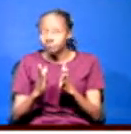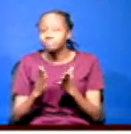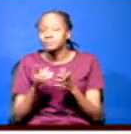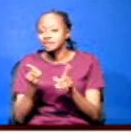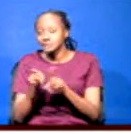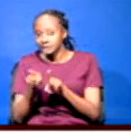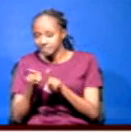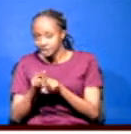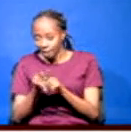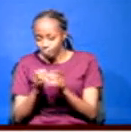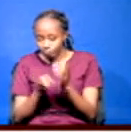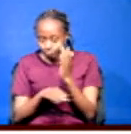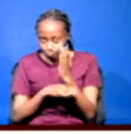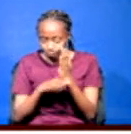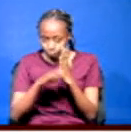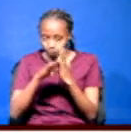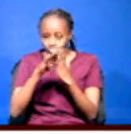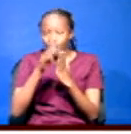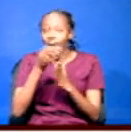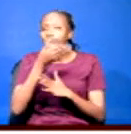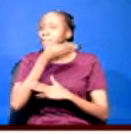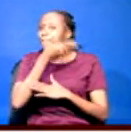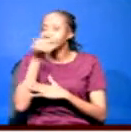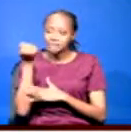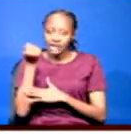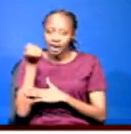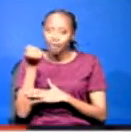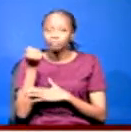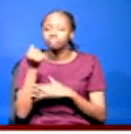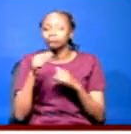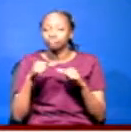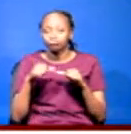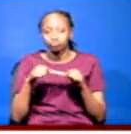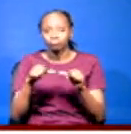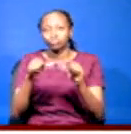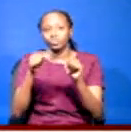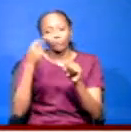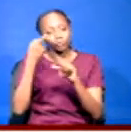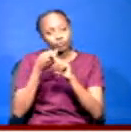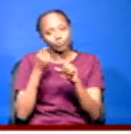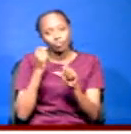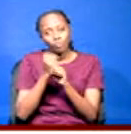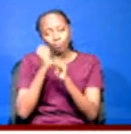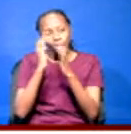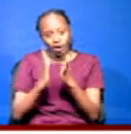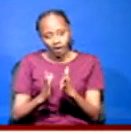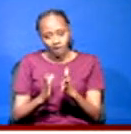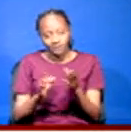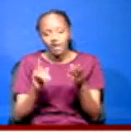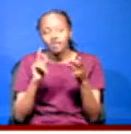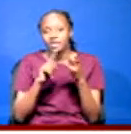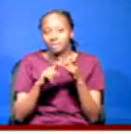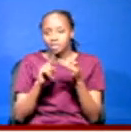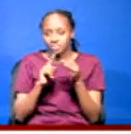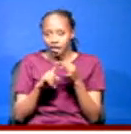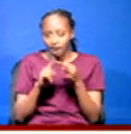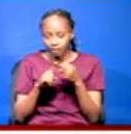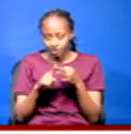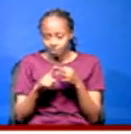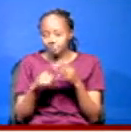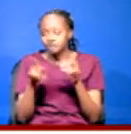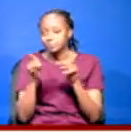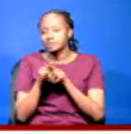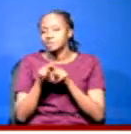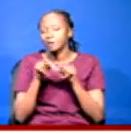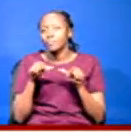us to have better productivity from our health workers. Thirdly, to mainstream community